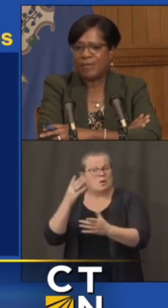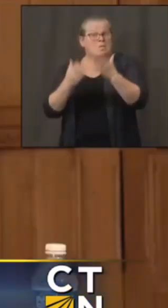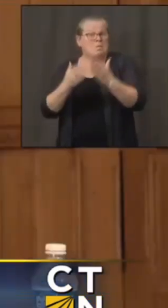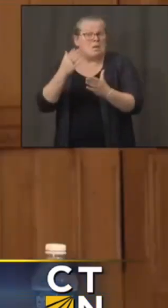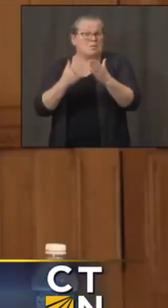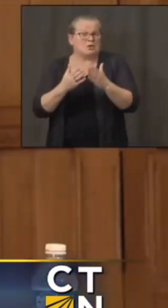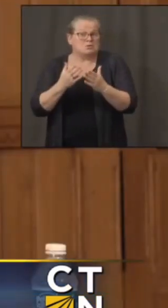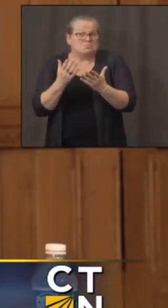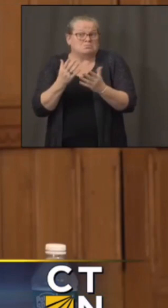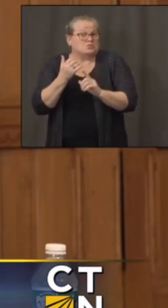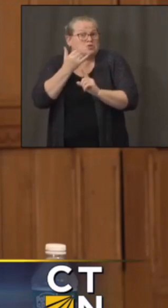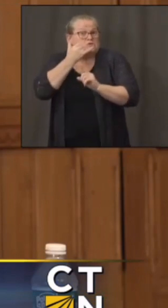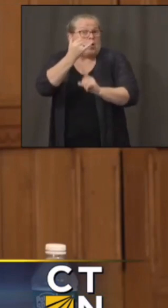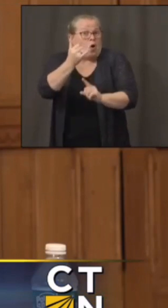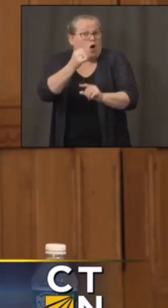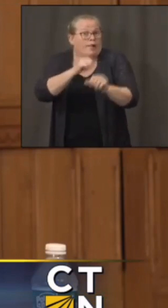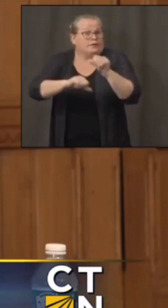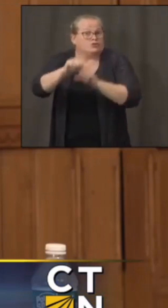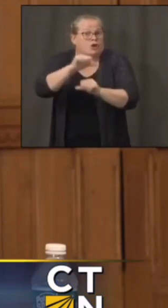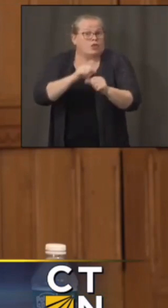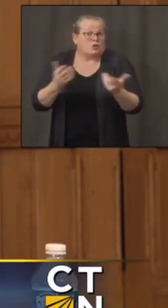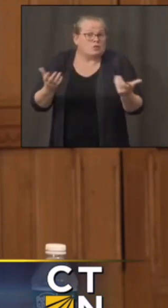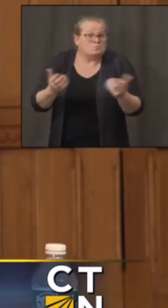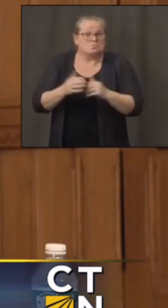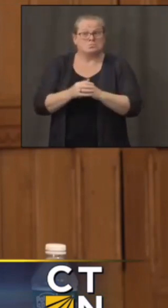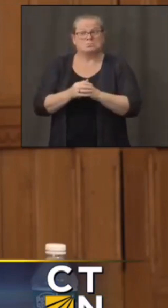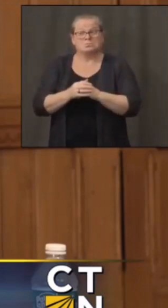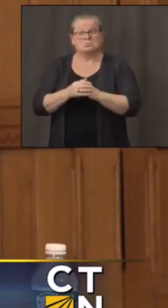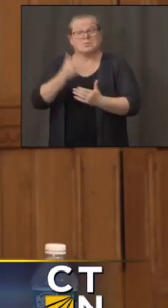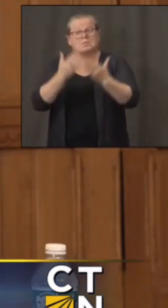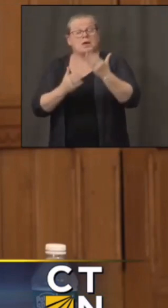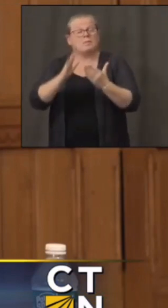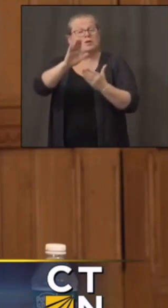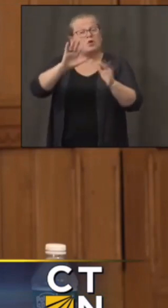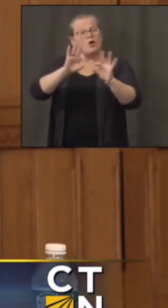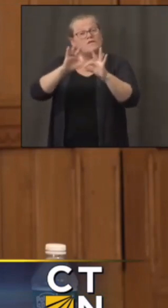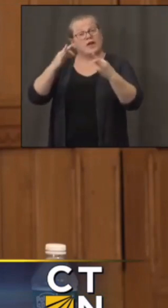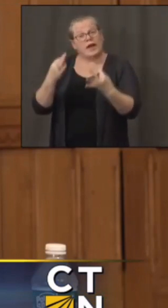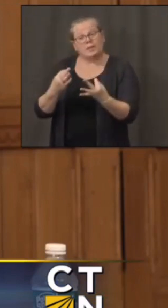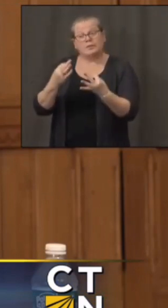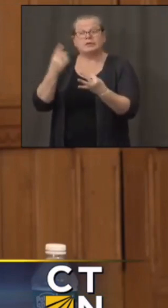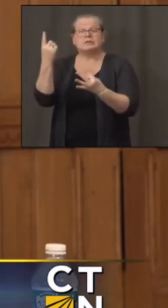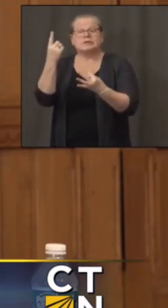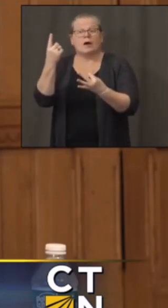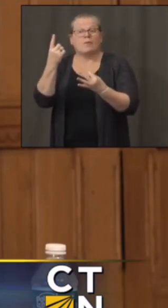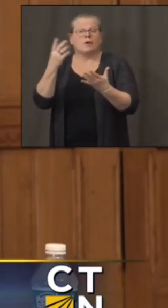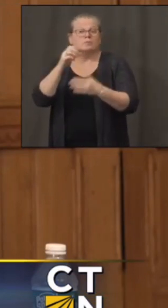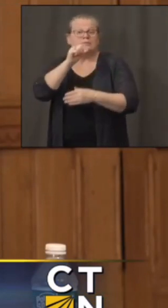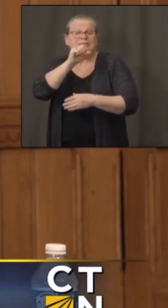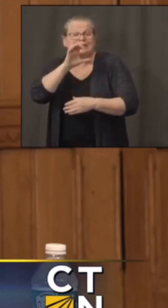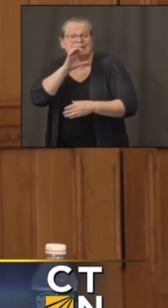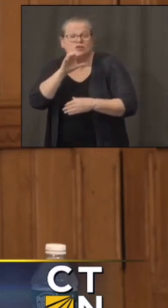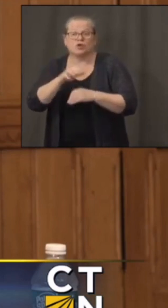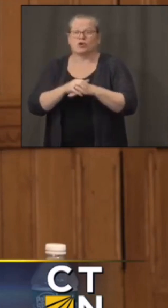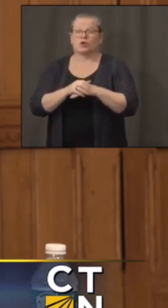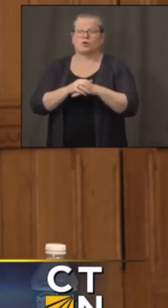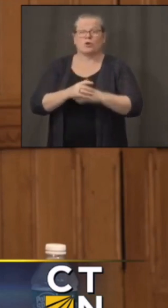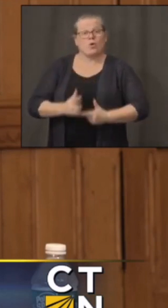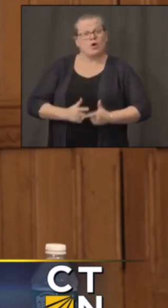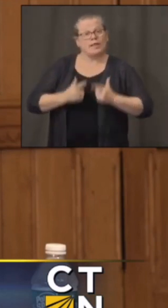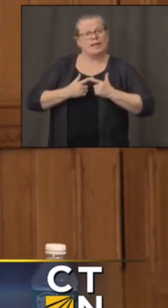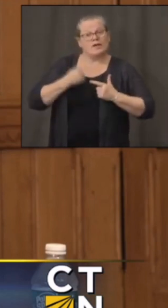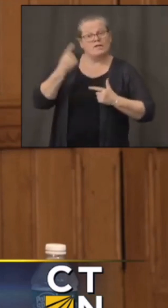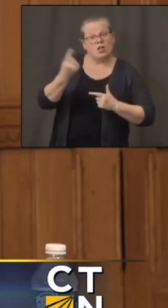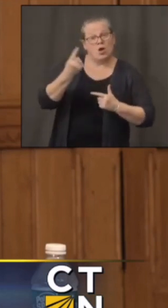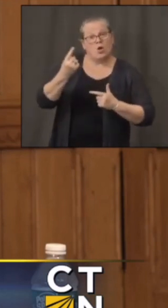a call. If there's an older person in your family or friend or somebody that you know that lives alone, reach out and give